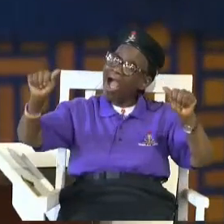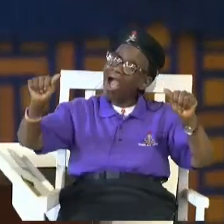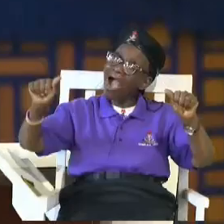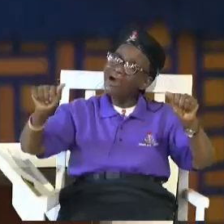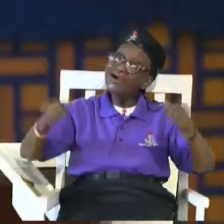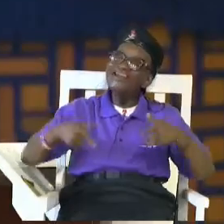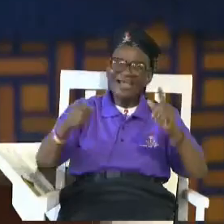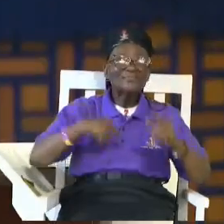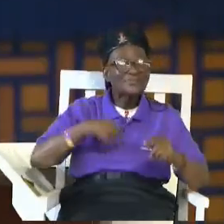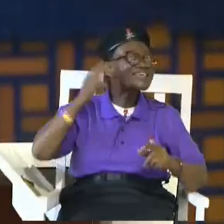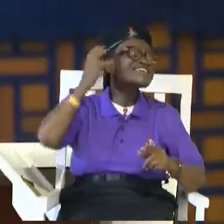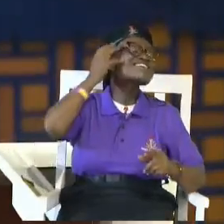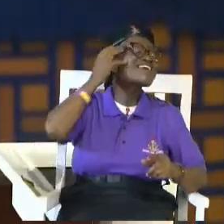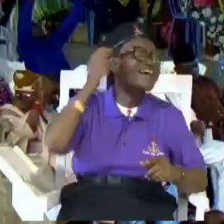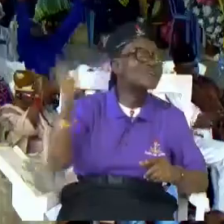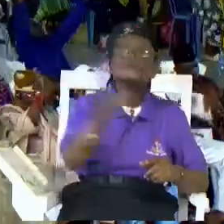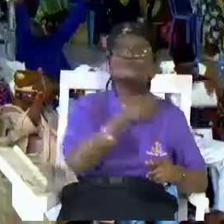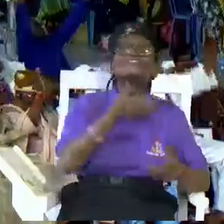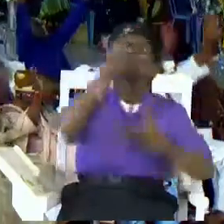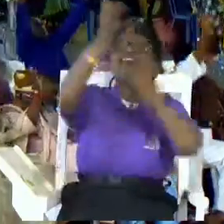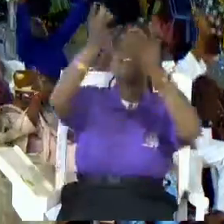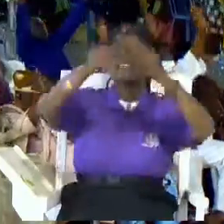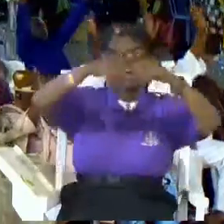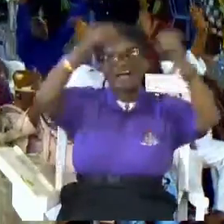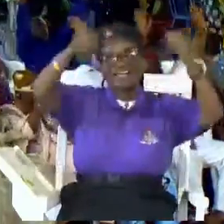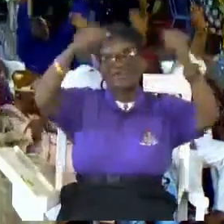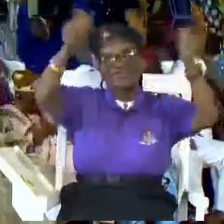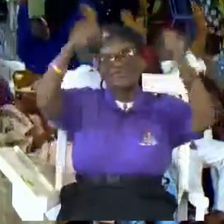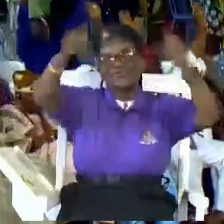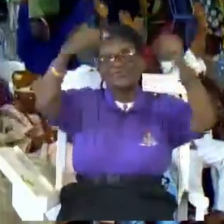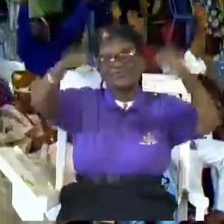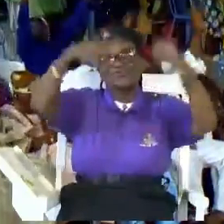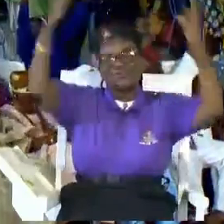Ha! Let me hear you shout hallelujah.